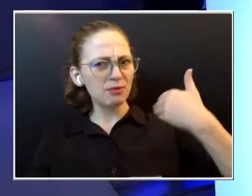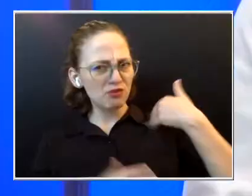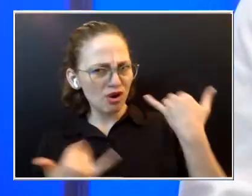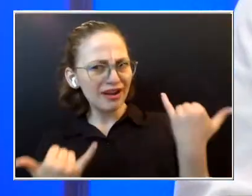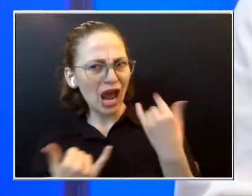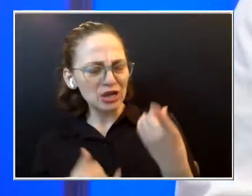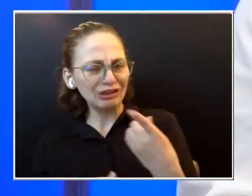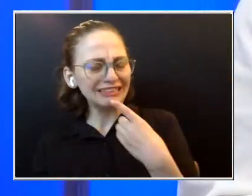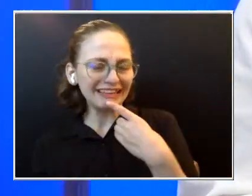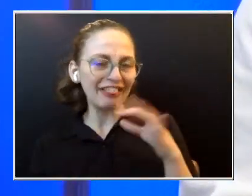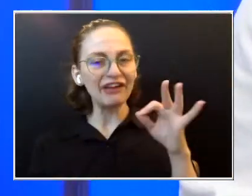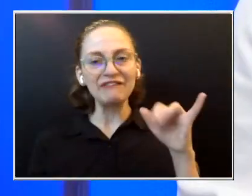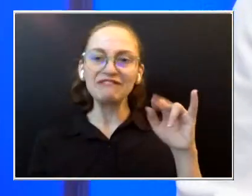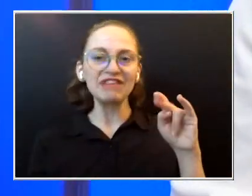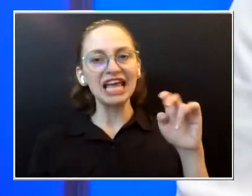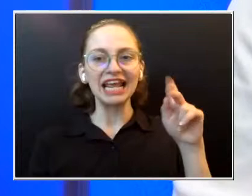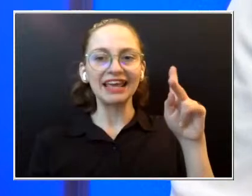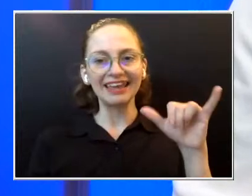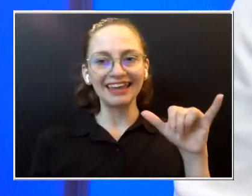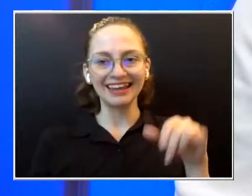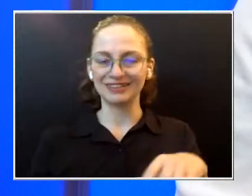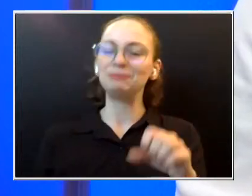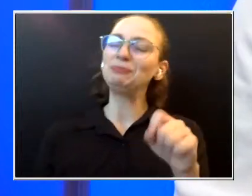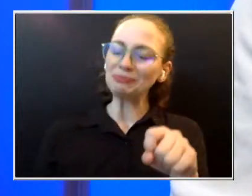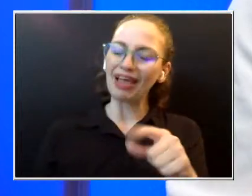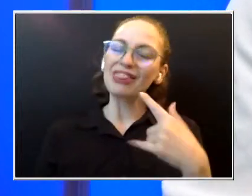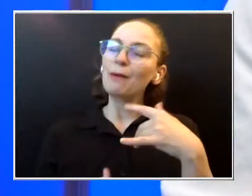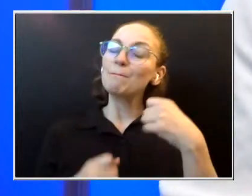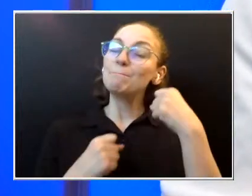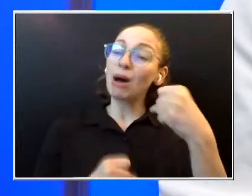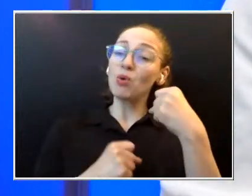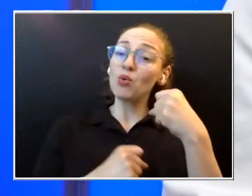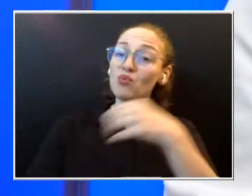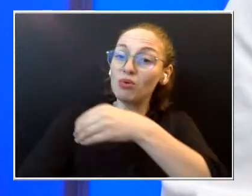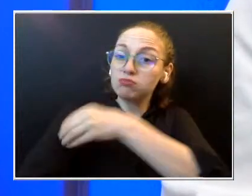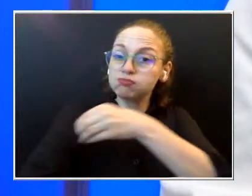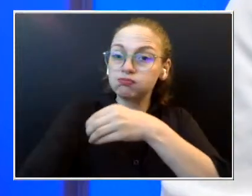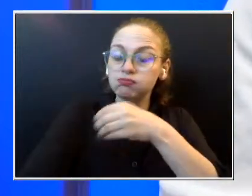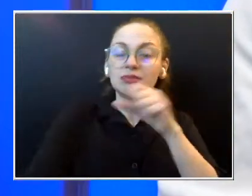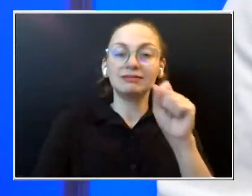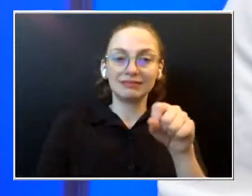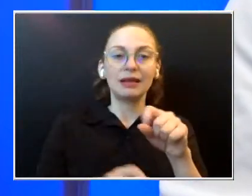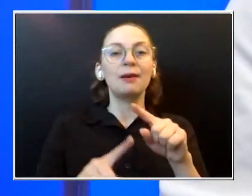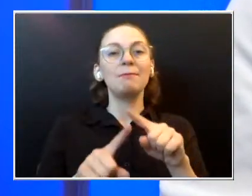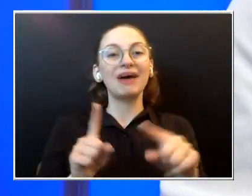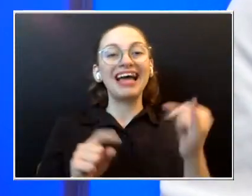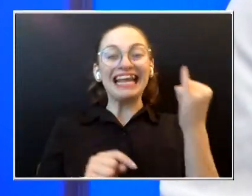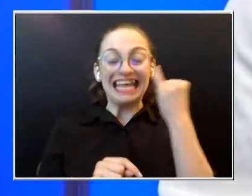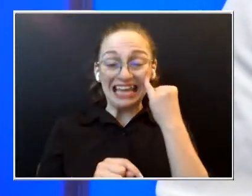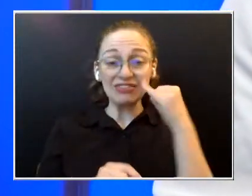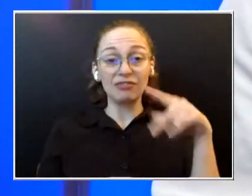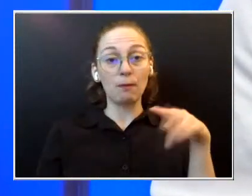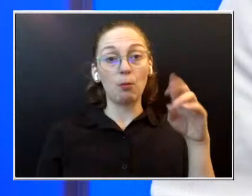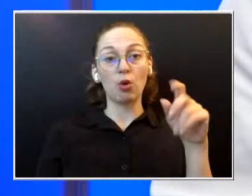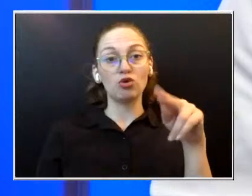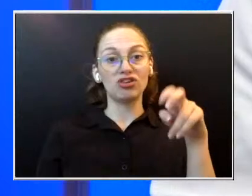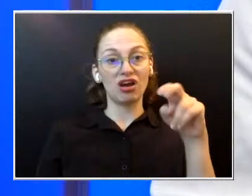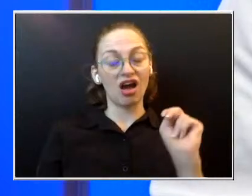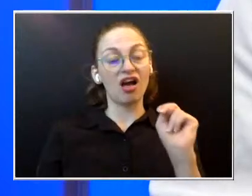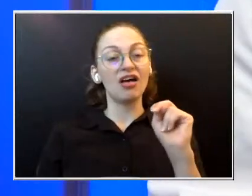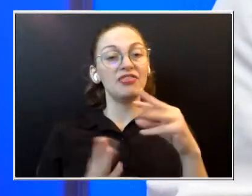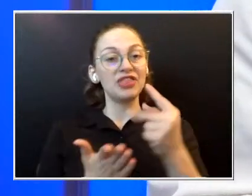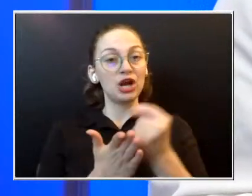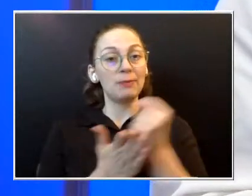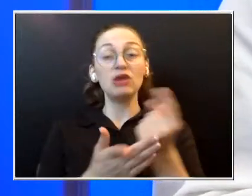very powerful, but there are some nuances in how you give proton therapy, and done incorrectly, it can actually increase the risk of late toxicity. It can